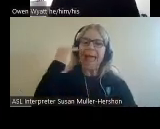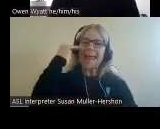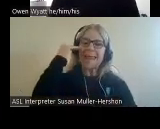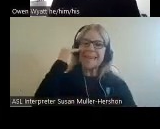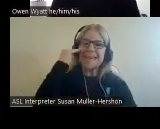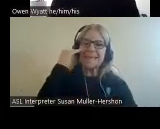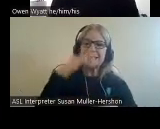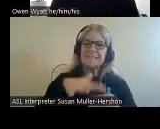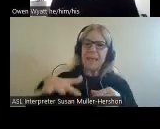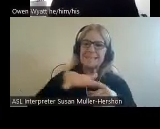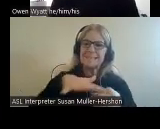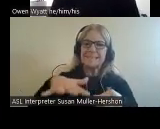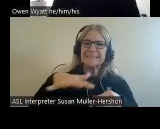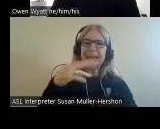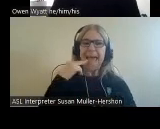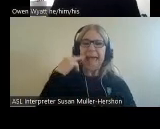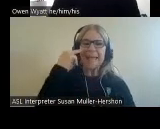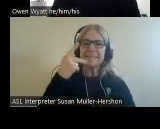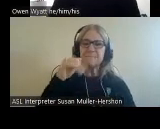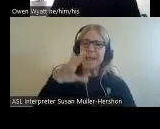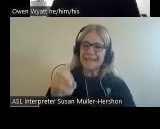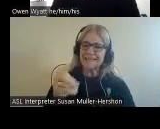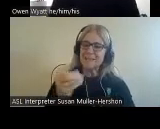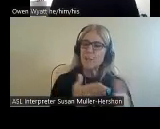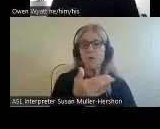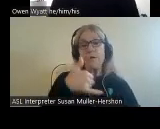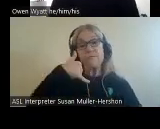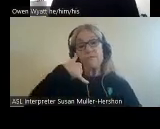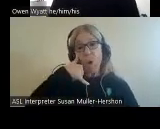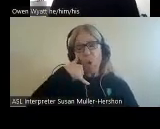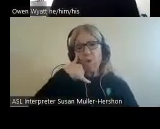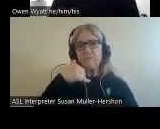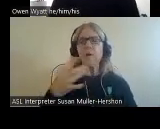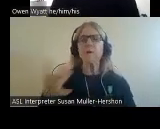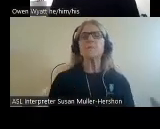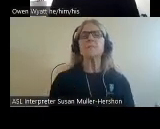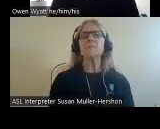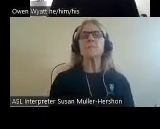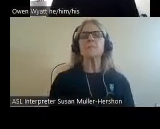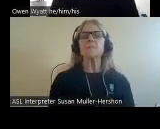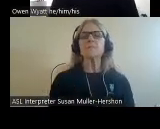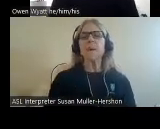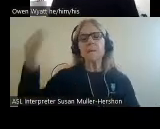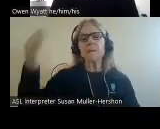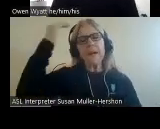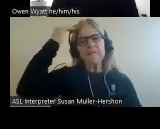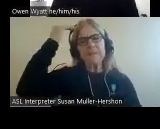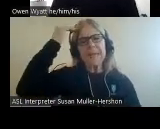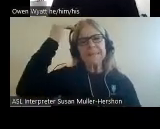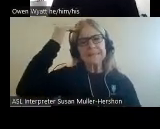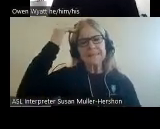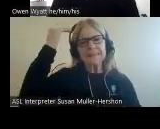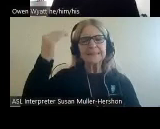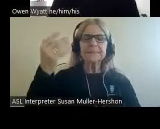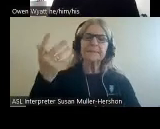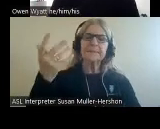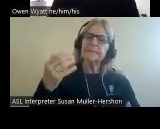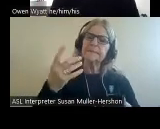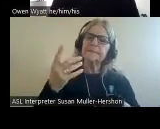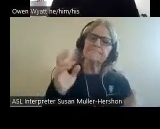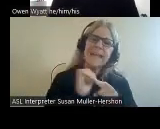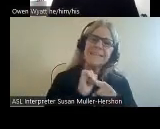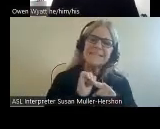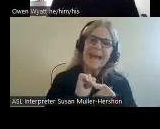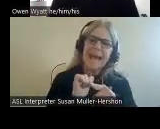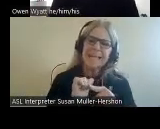can be used obviously on your phone for mindfulness-based exercises such as meditation and guided